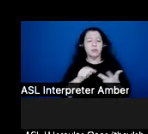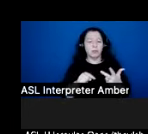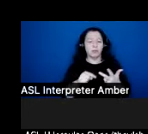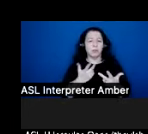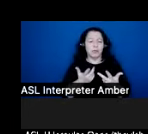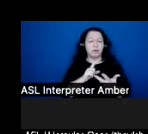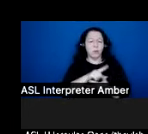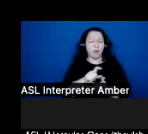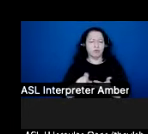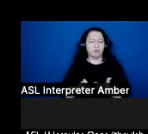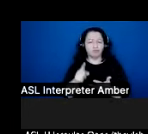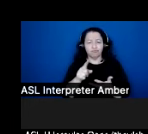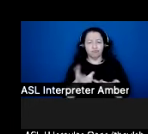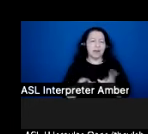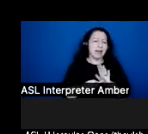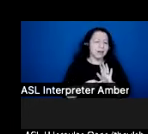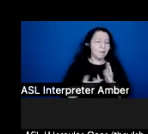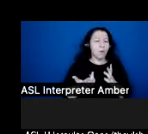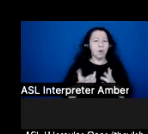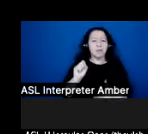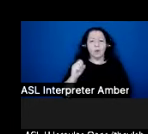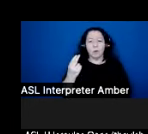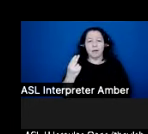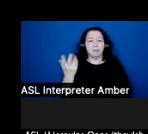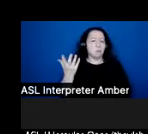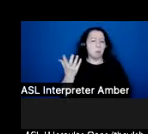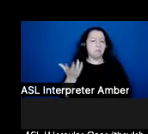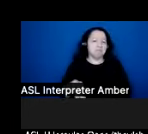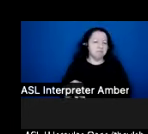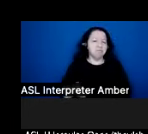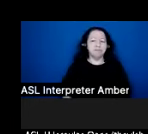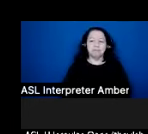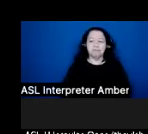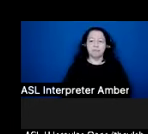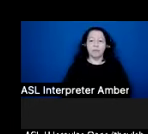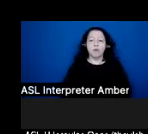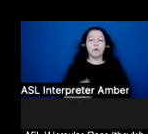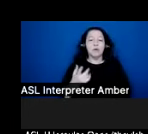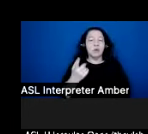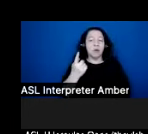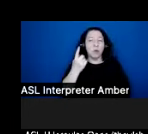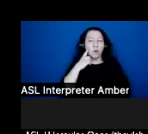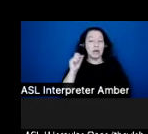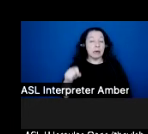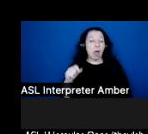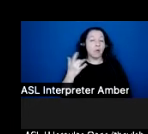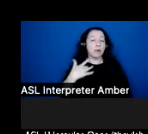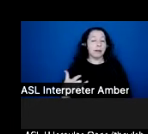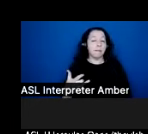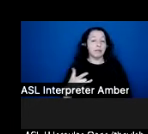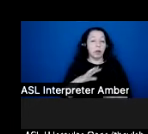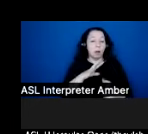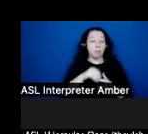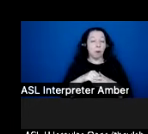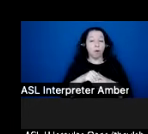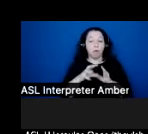Like examples of, again, sexual harassment, who you think can be or is typically sexually harassed, and does